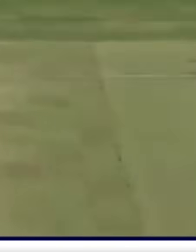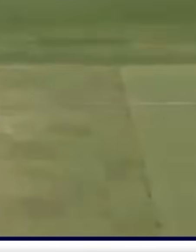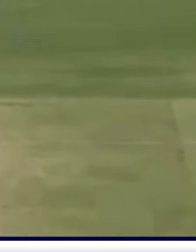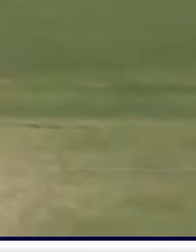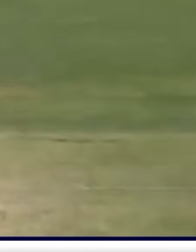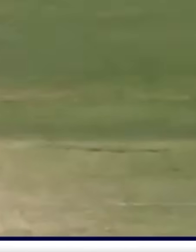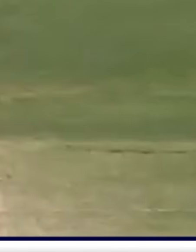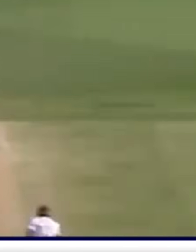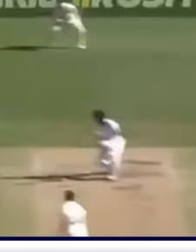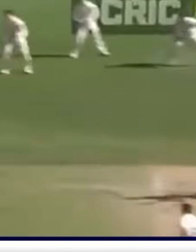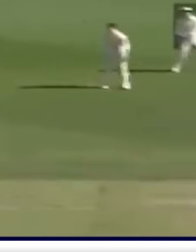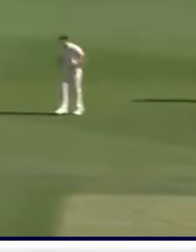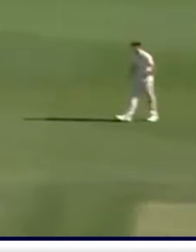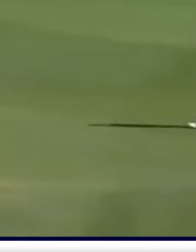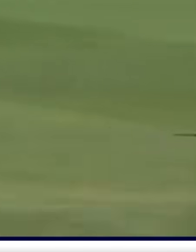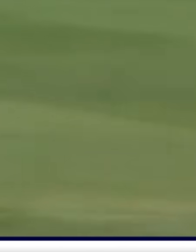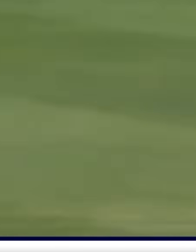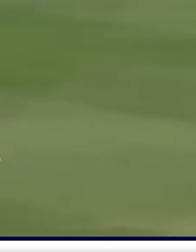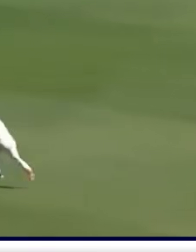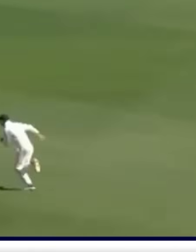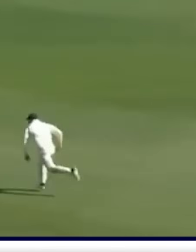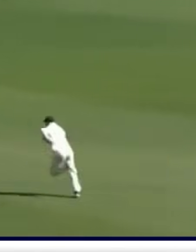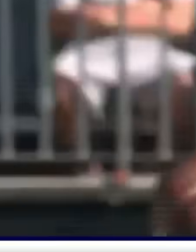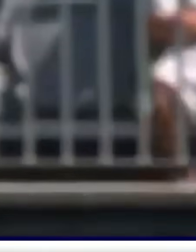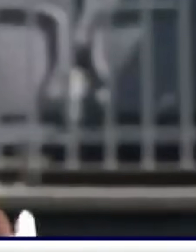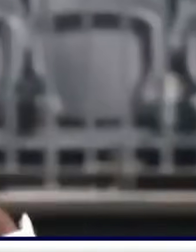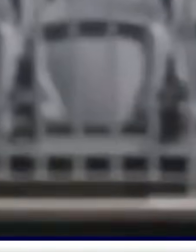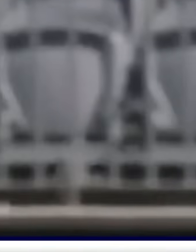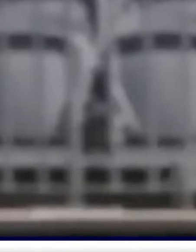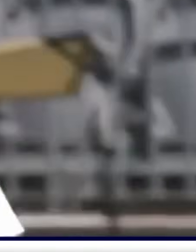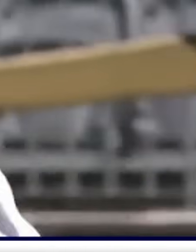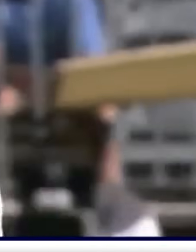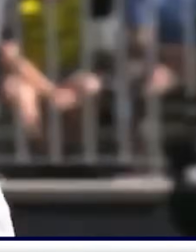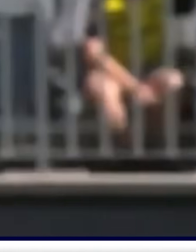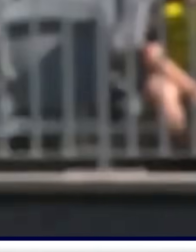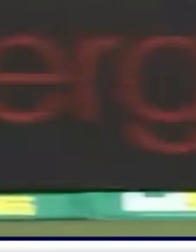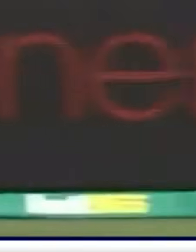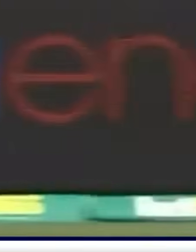Brathwaite on the verge of creating history by playing in his 100th test.